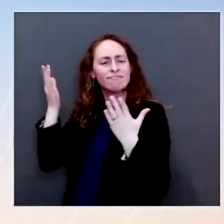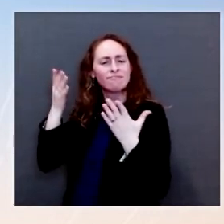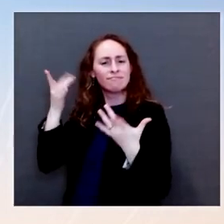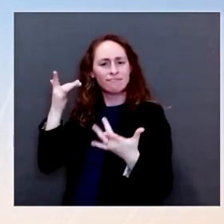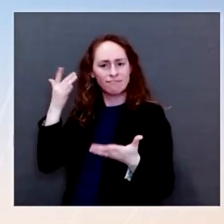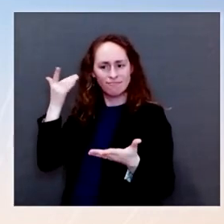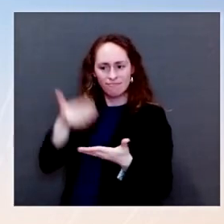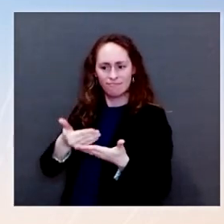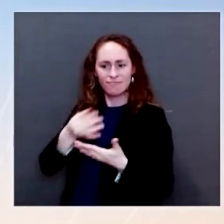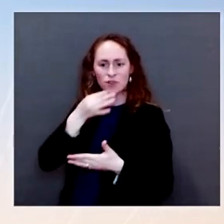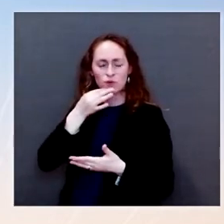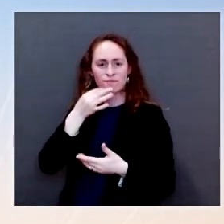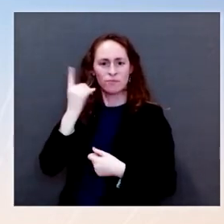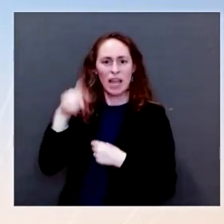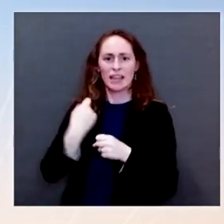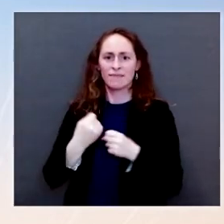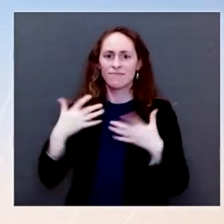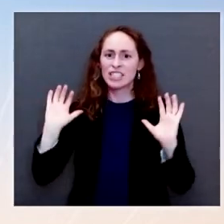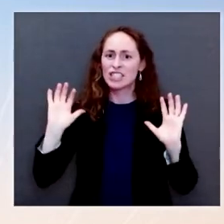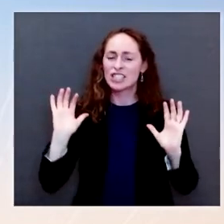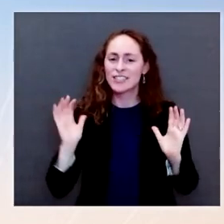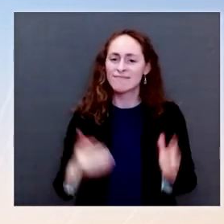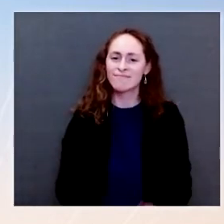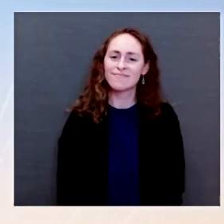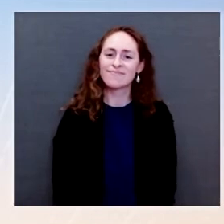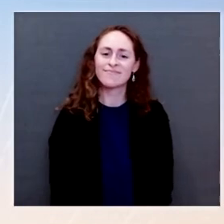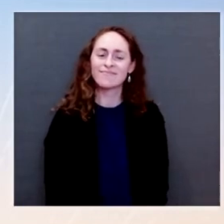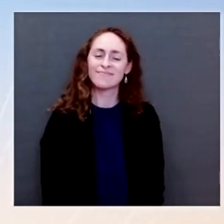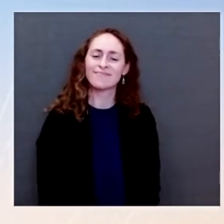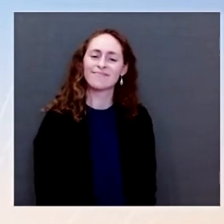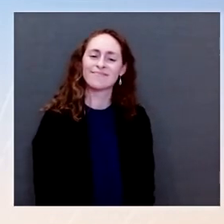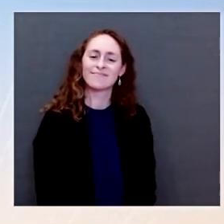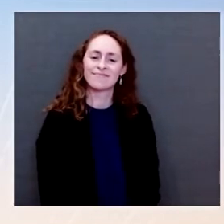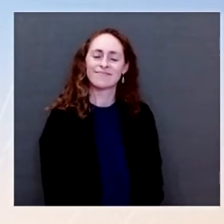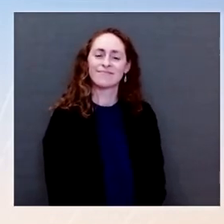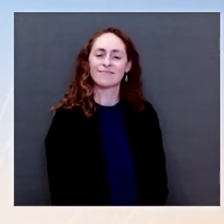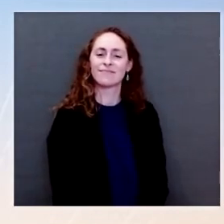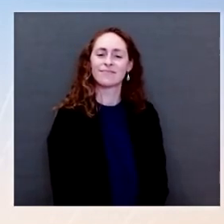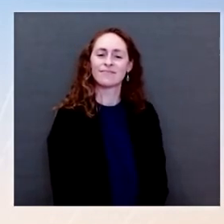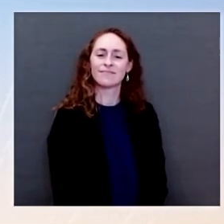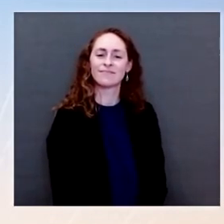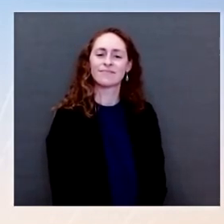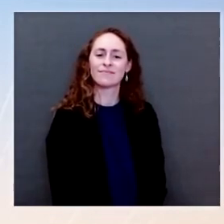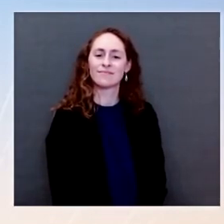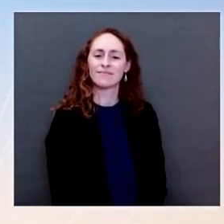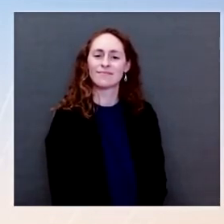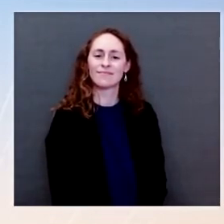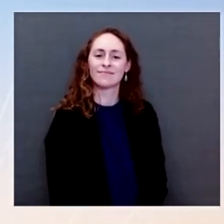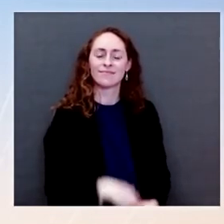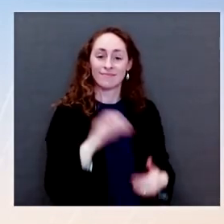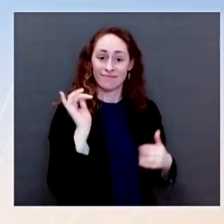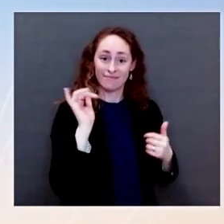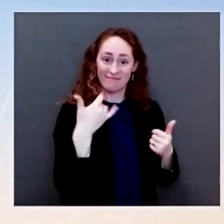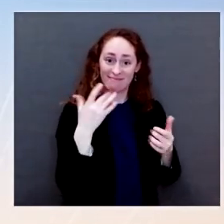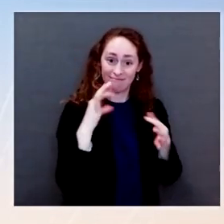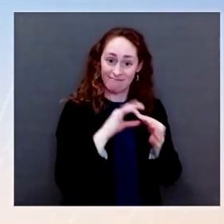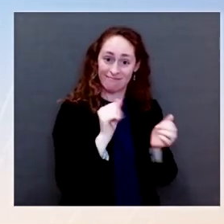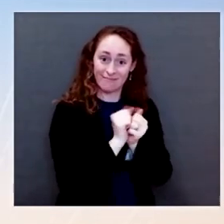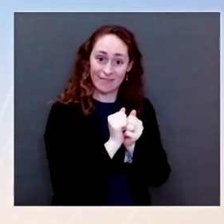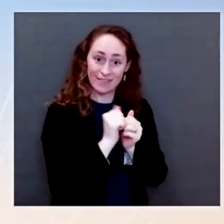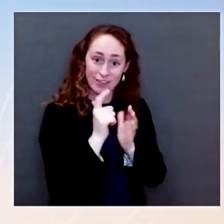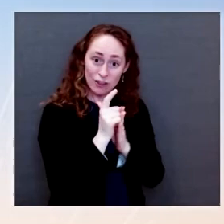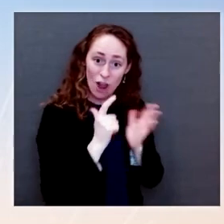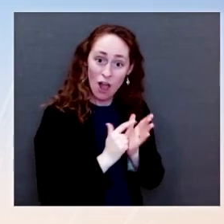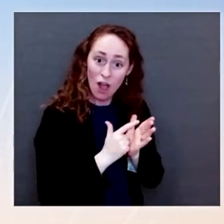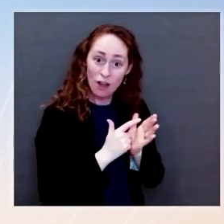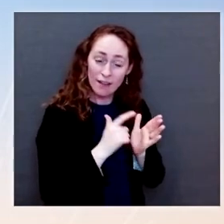Leader Schumer to take steps on. And I'm not going to give a timeline on it, but the president obviously wants to get his Build Back Better agenda done as